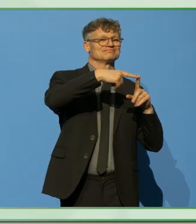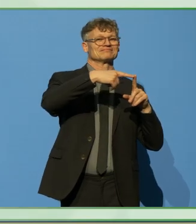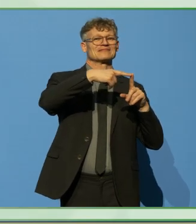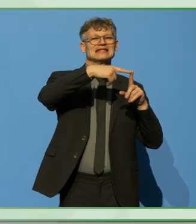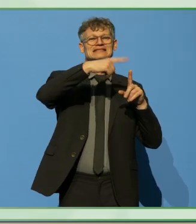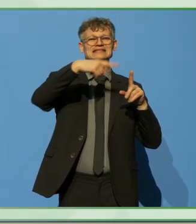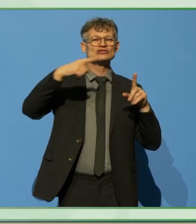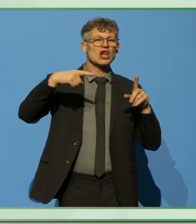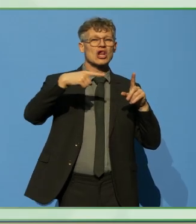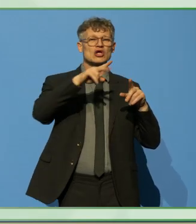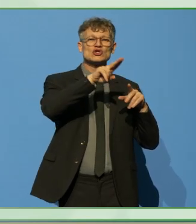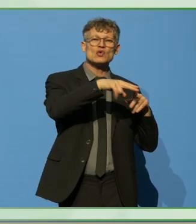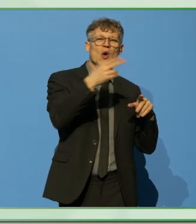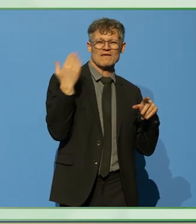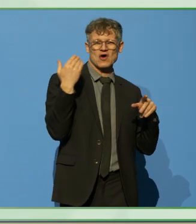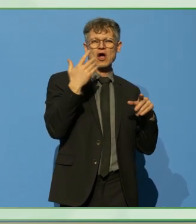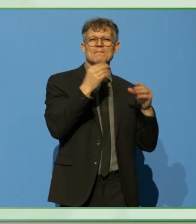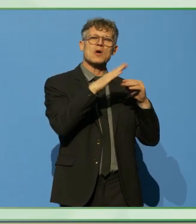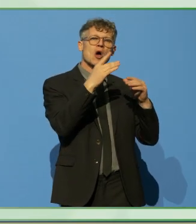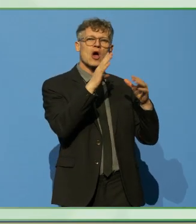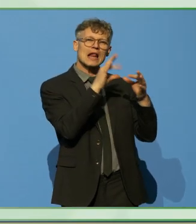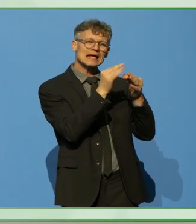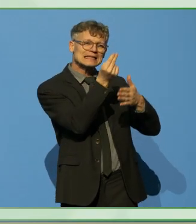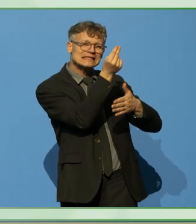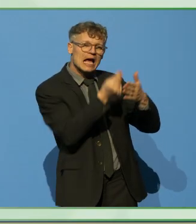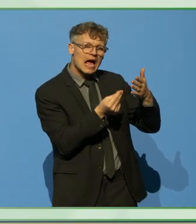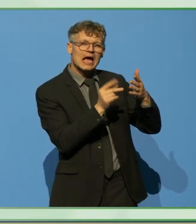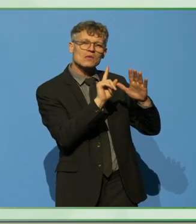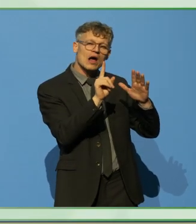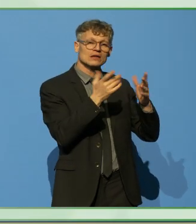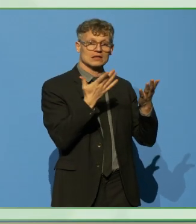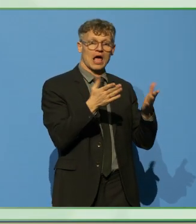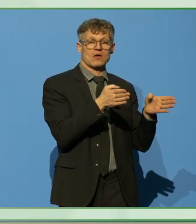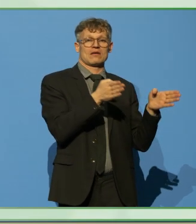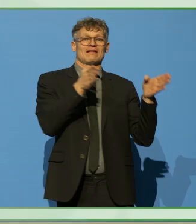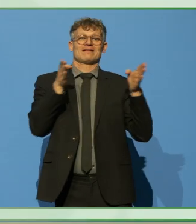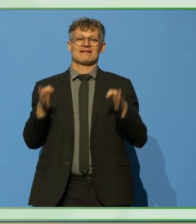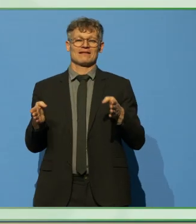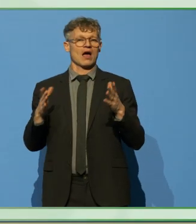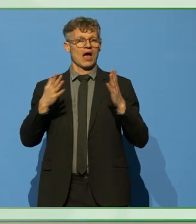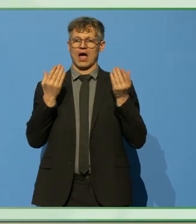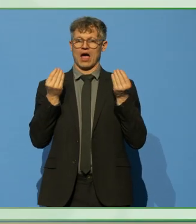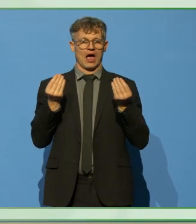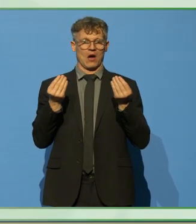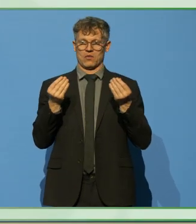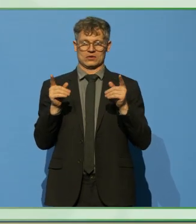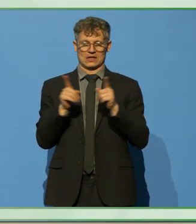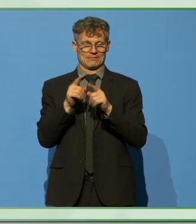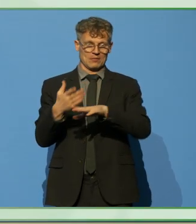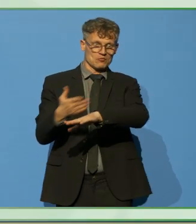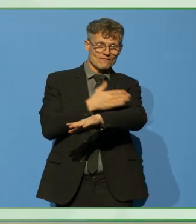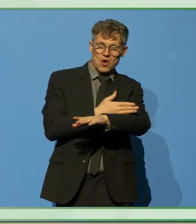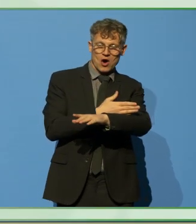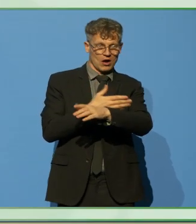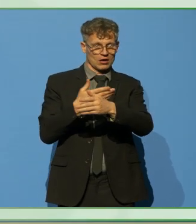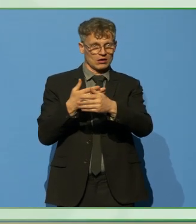like, towards really advancing technical readiness. With that also deepening our market engagement. And